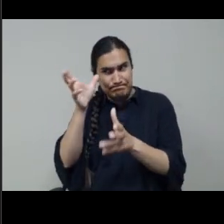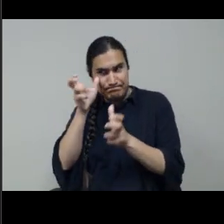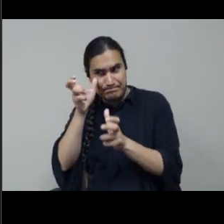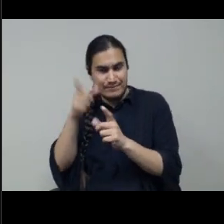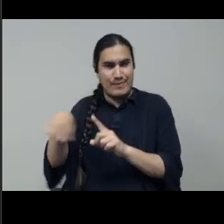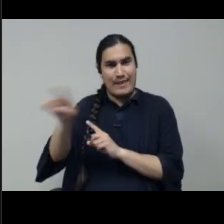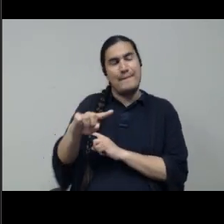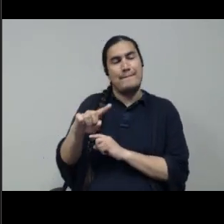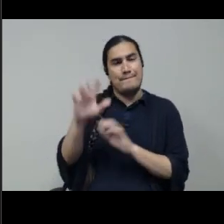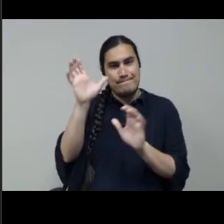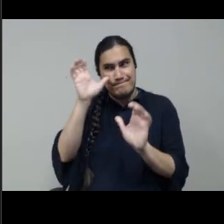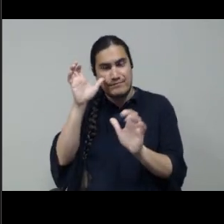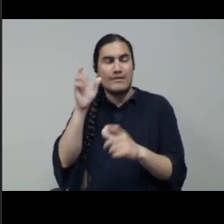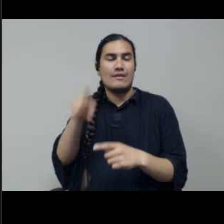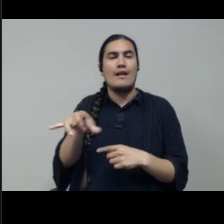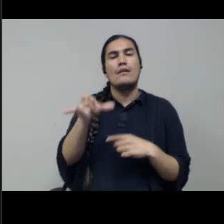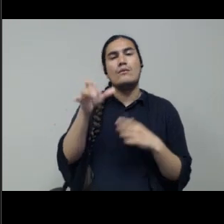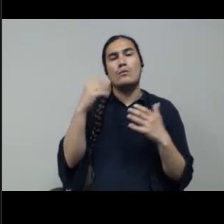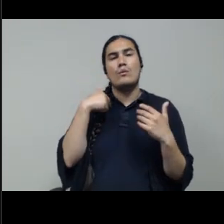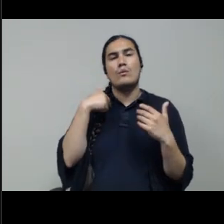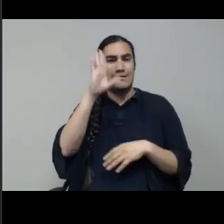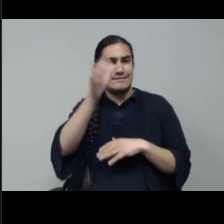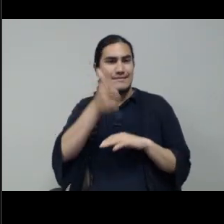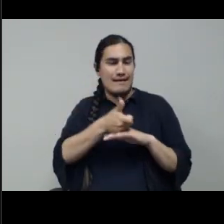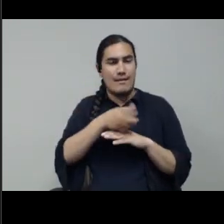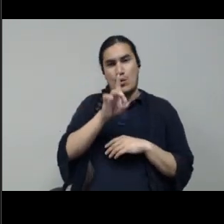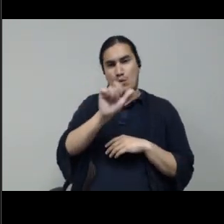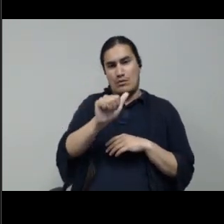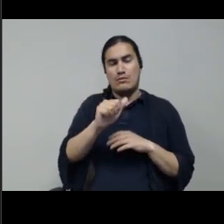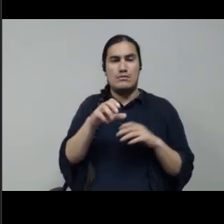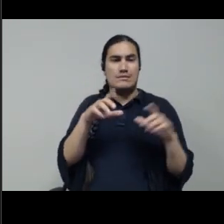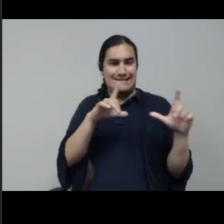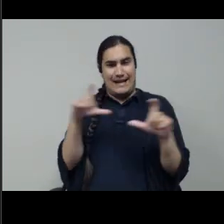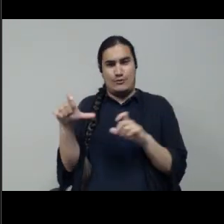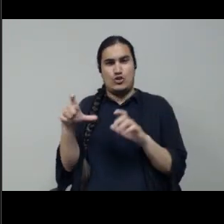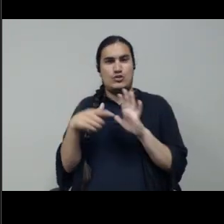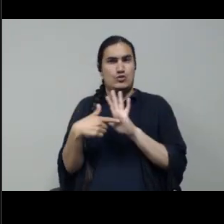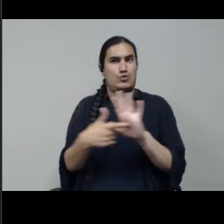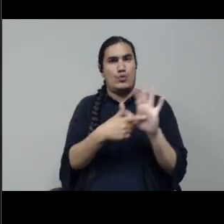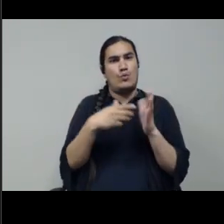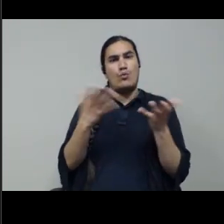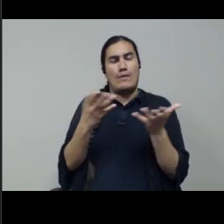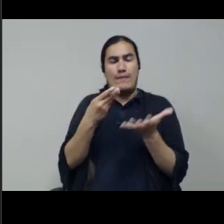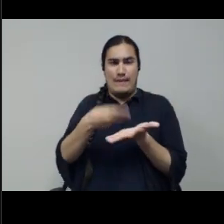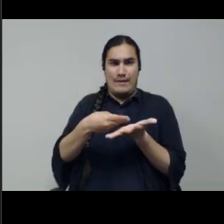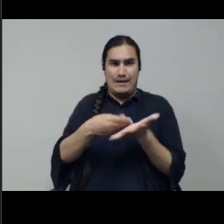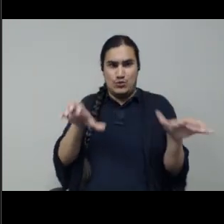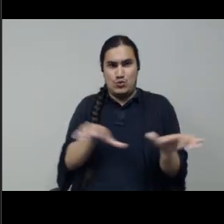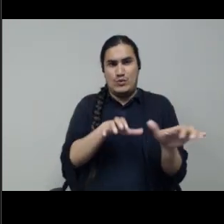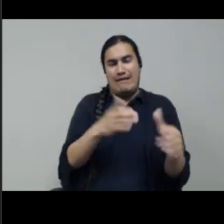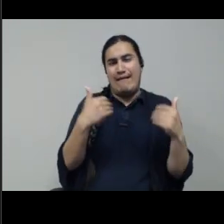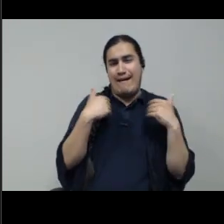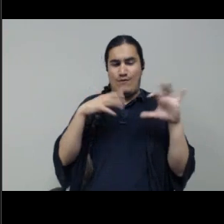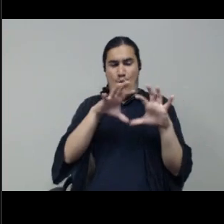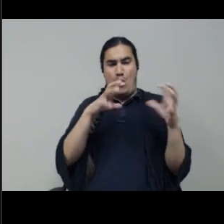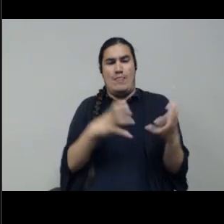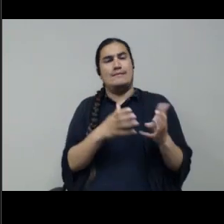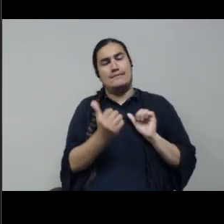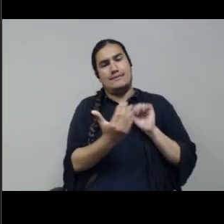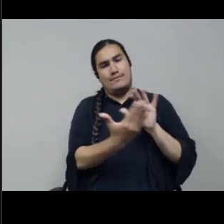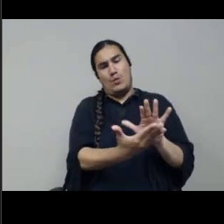modal snapshots so that you can see what those dollars are getting you, and hopefully have a holistic approach, because as we all